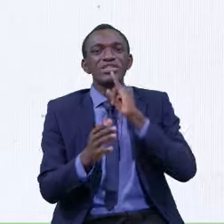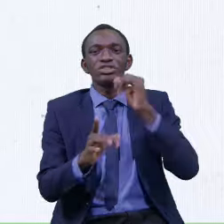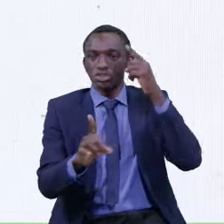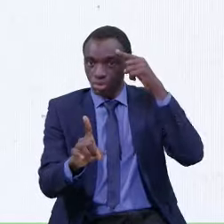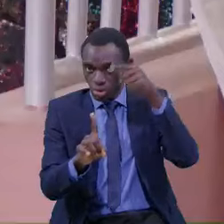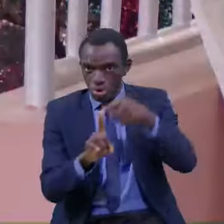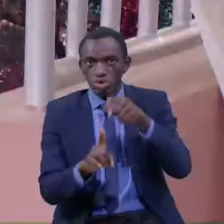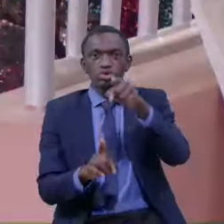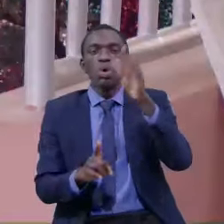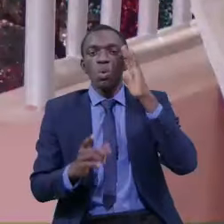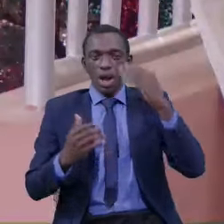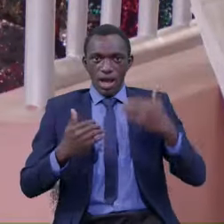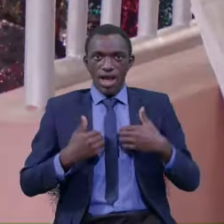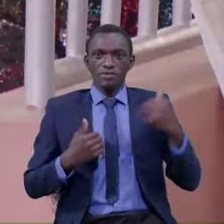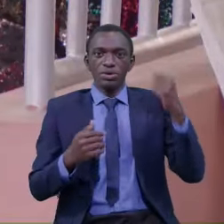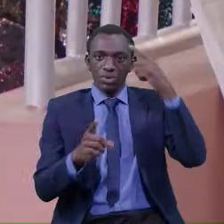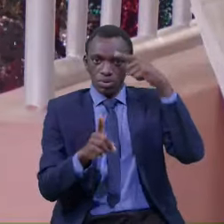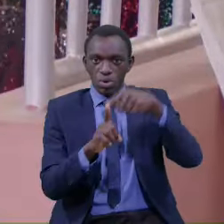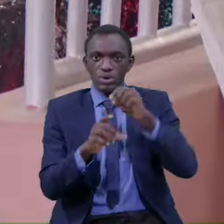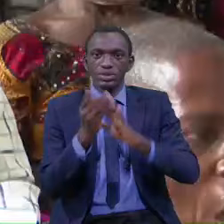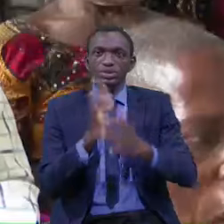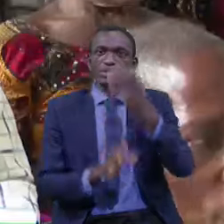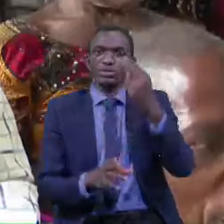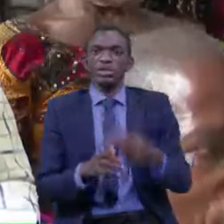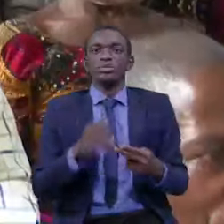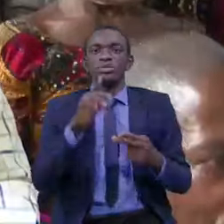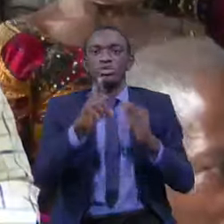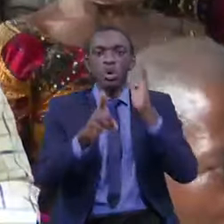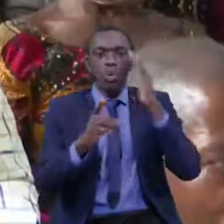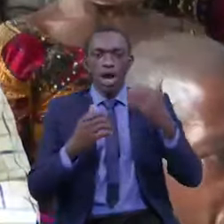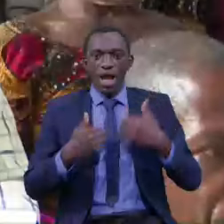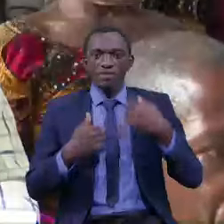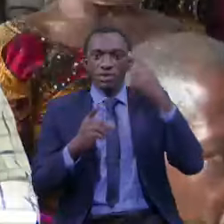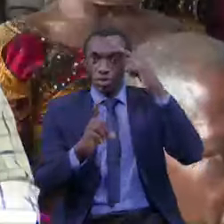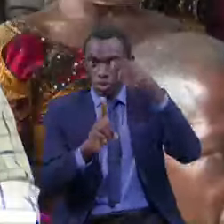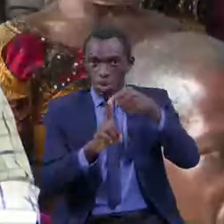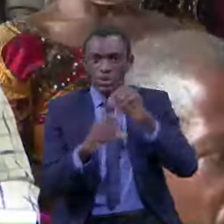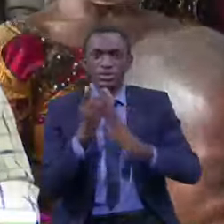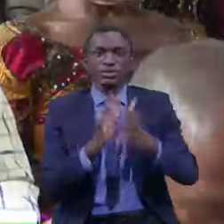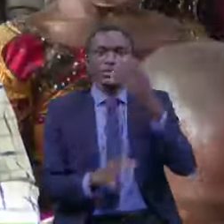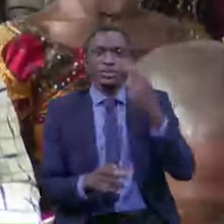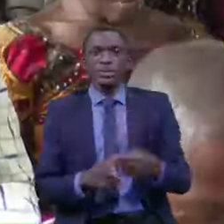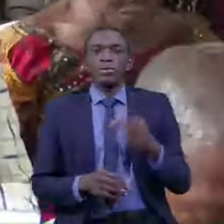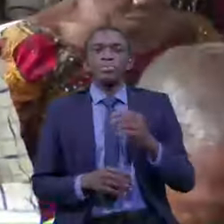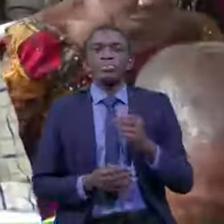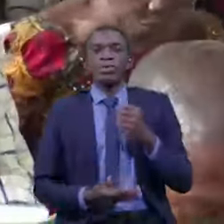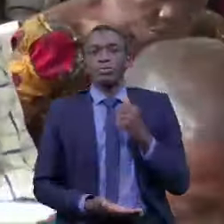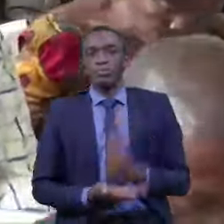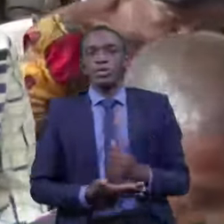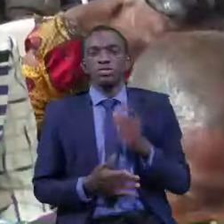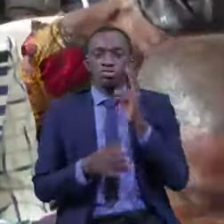goal. I said you will have a goal. I'm looking at Luke chapter